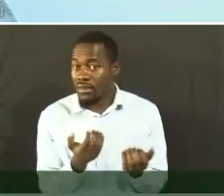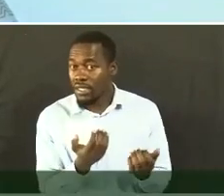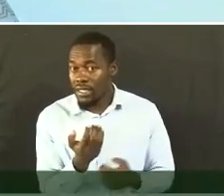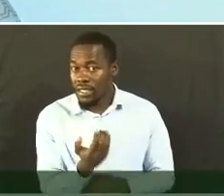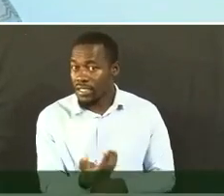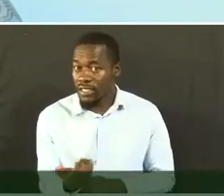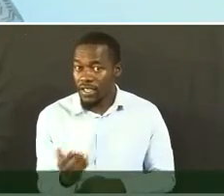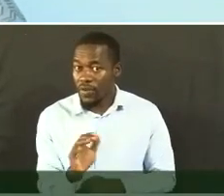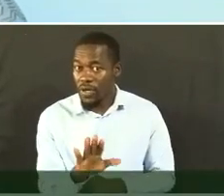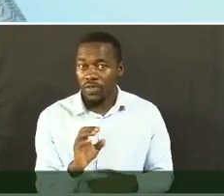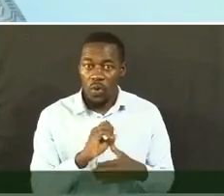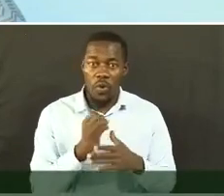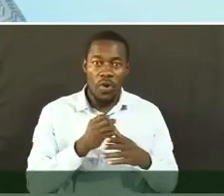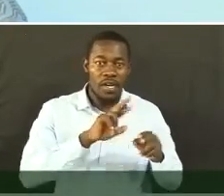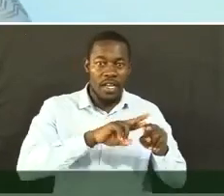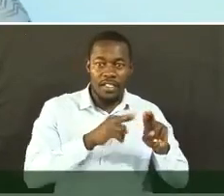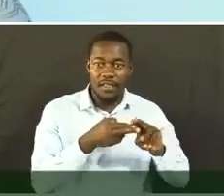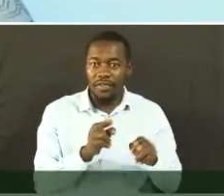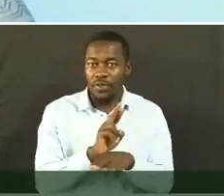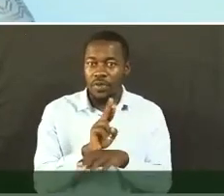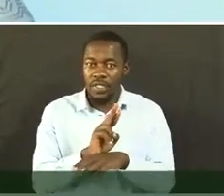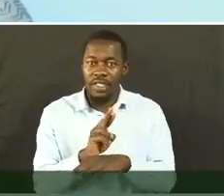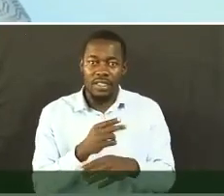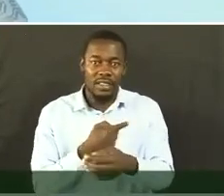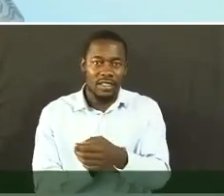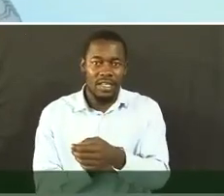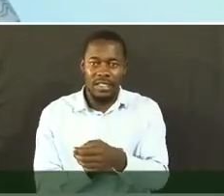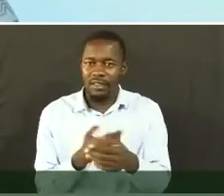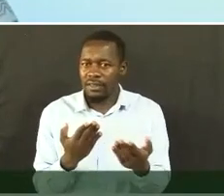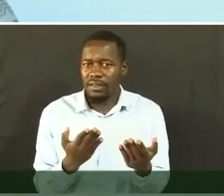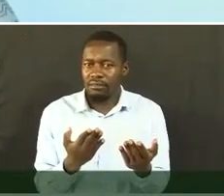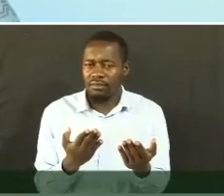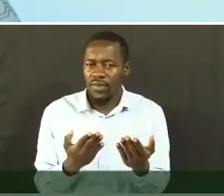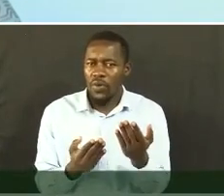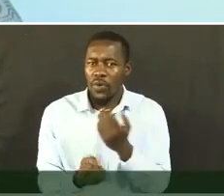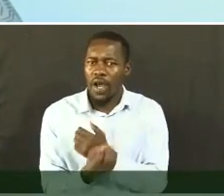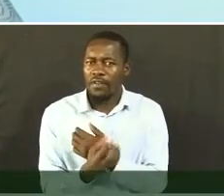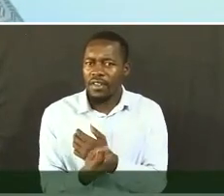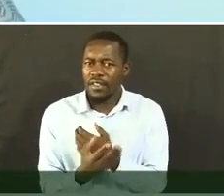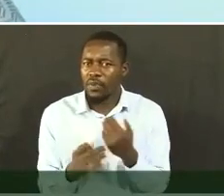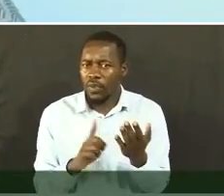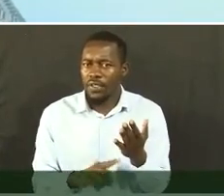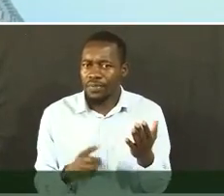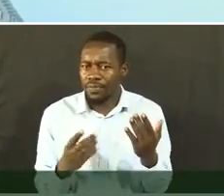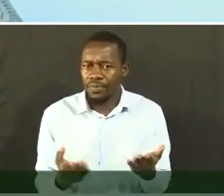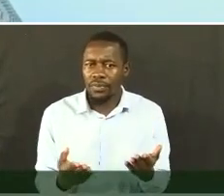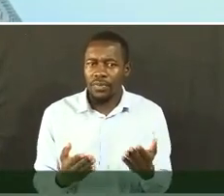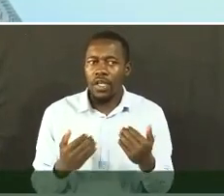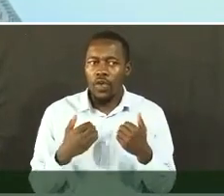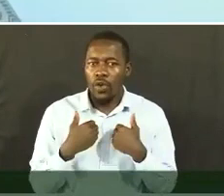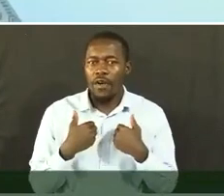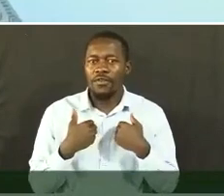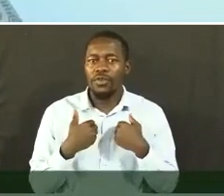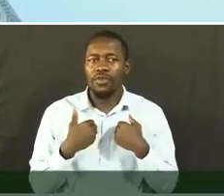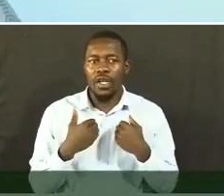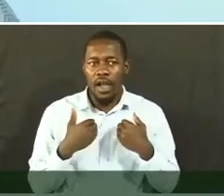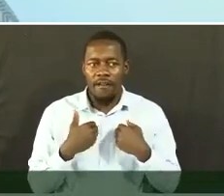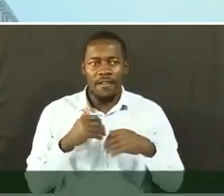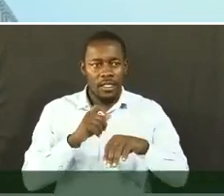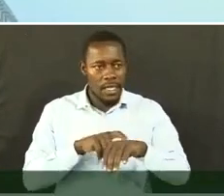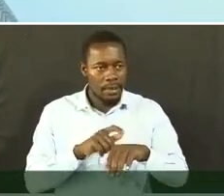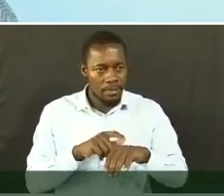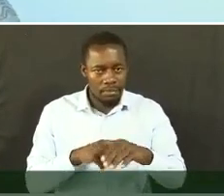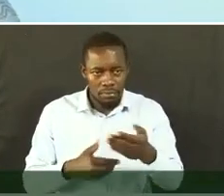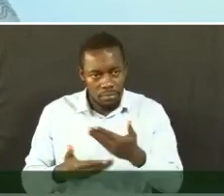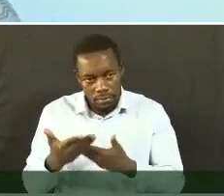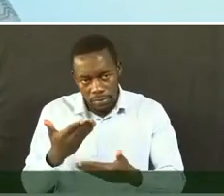is taking these drugs, especially for children, what we are advising parents is that, one, you have to take time to speak openly to him or her